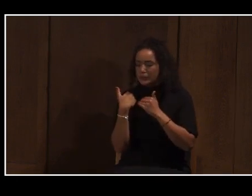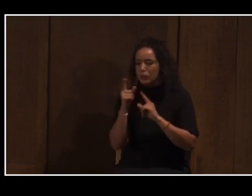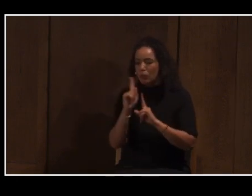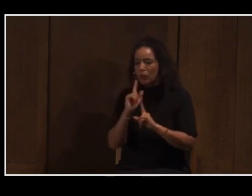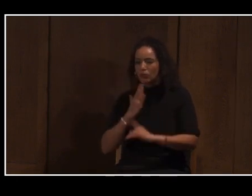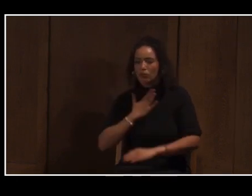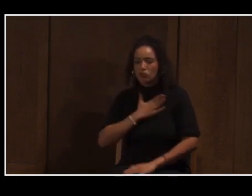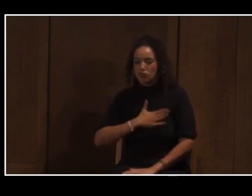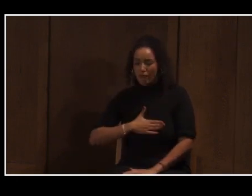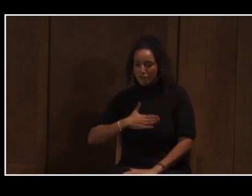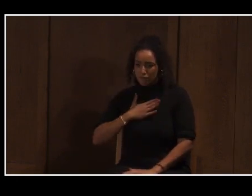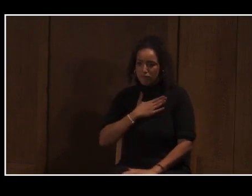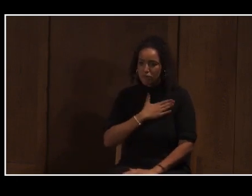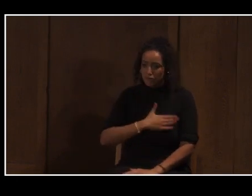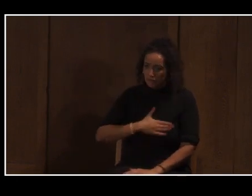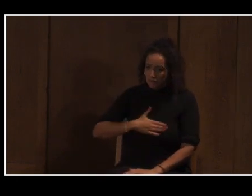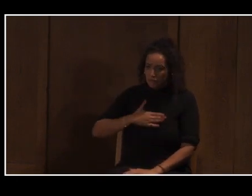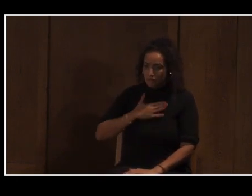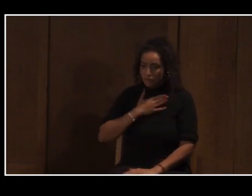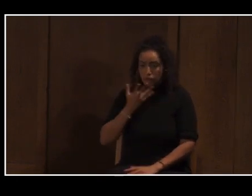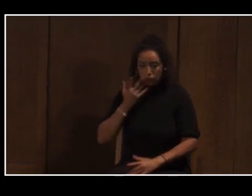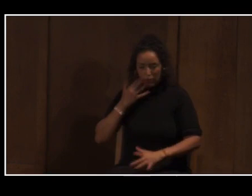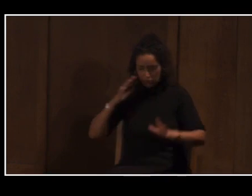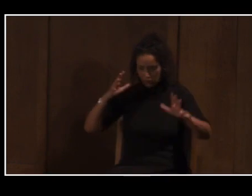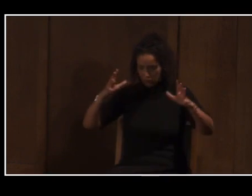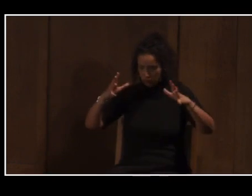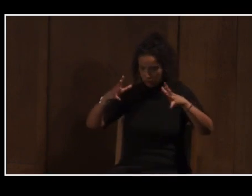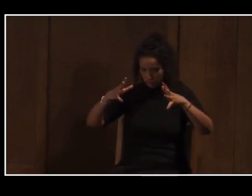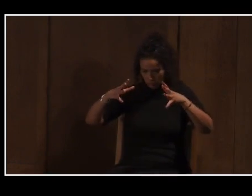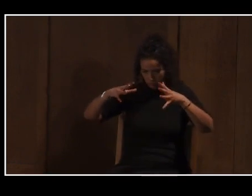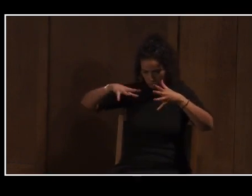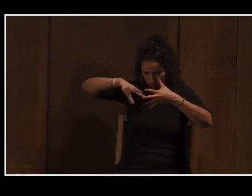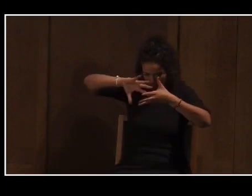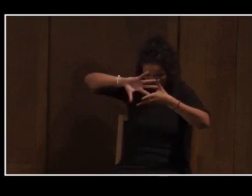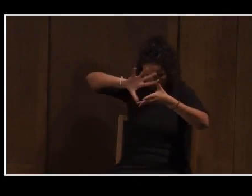in shape-shifting, we